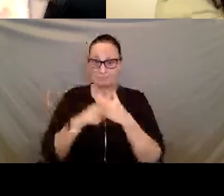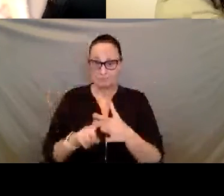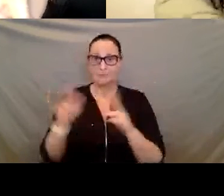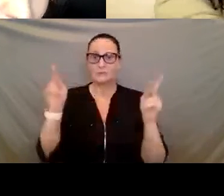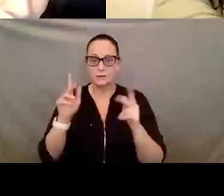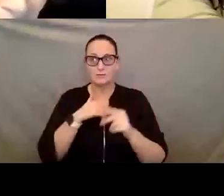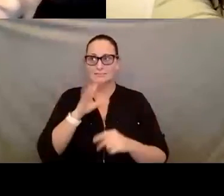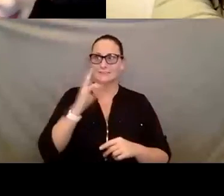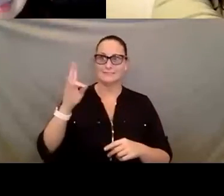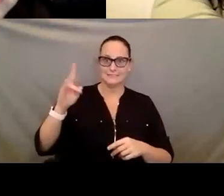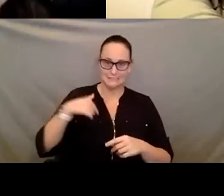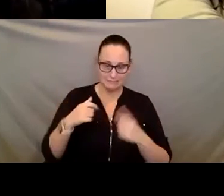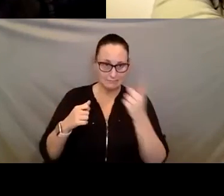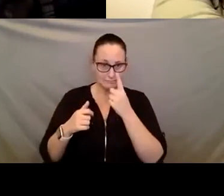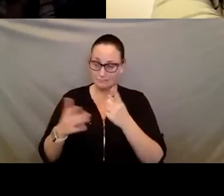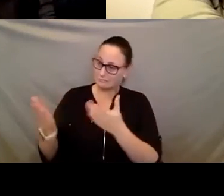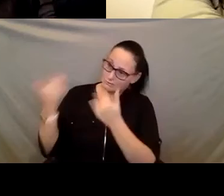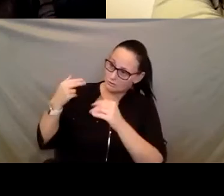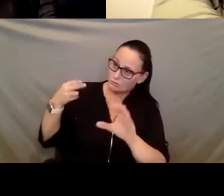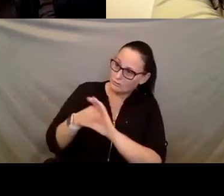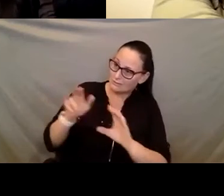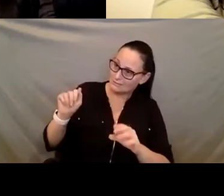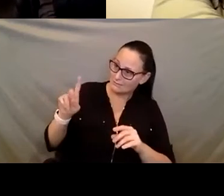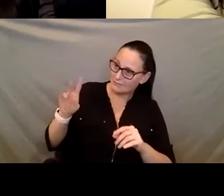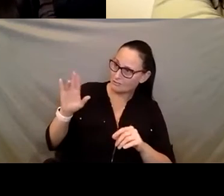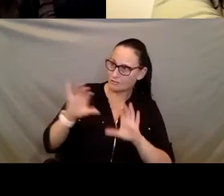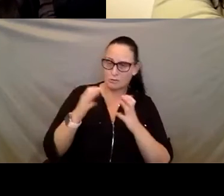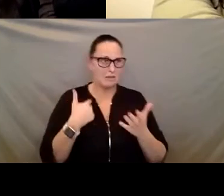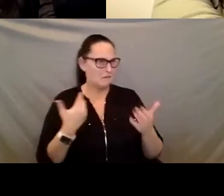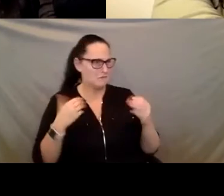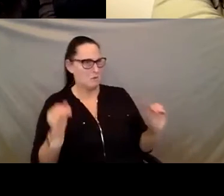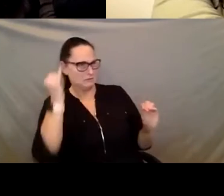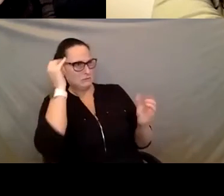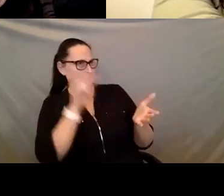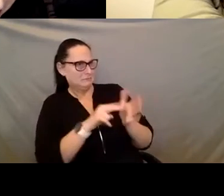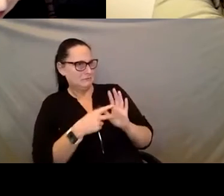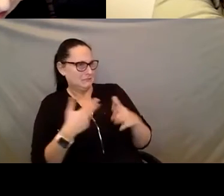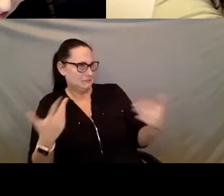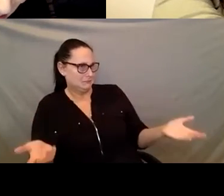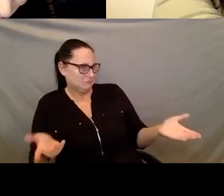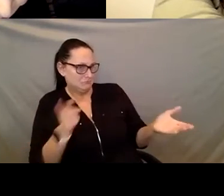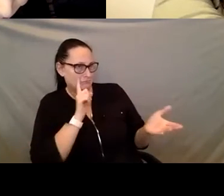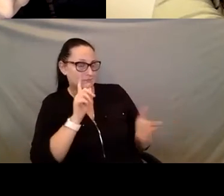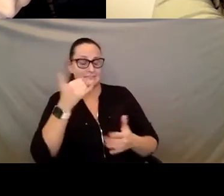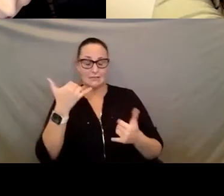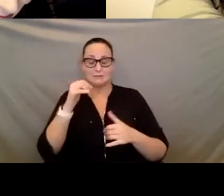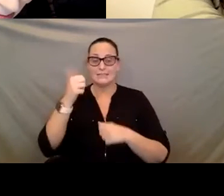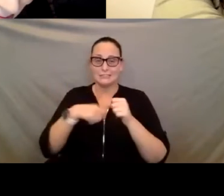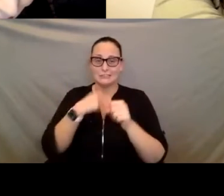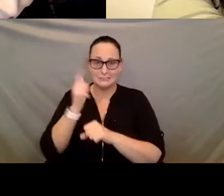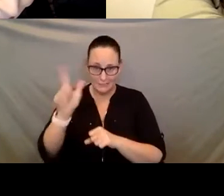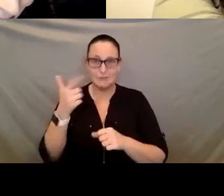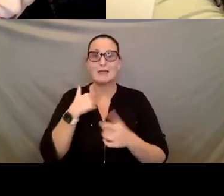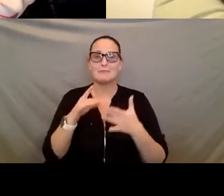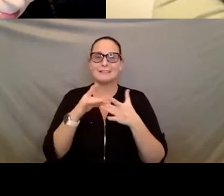as a 17-year-old to join an advisory group, and I'm like, I have no idea what that means. And here, a little over 10 years later, I'm in these leadership